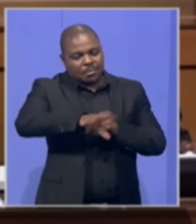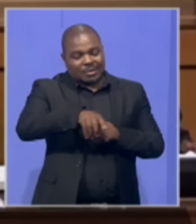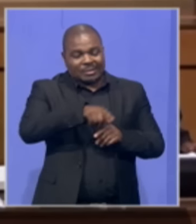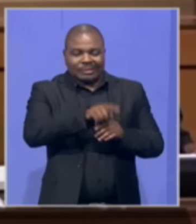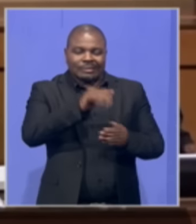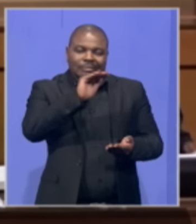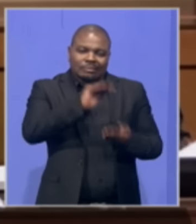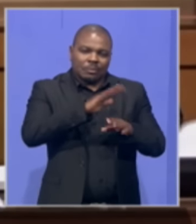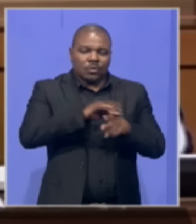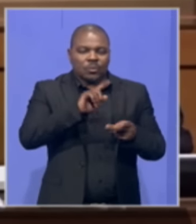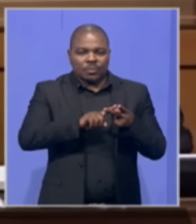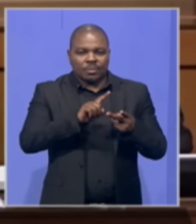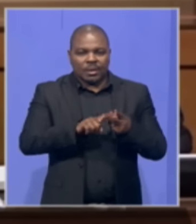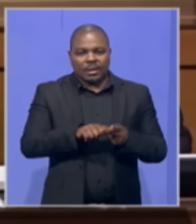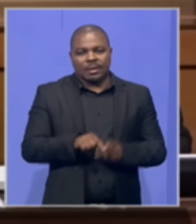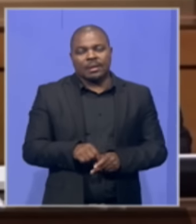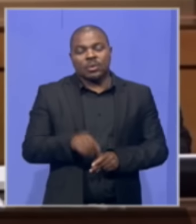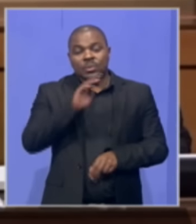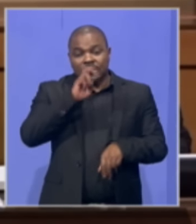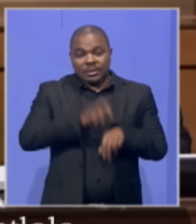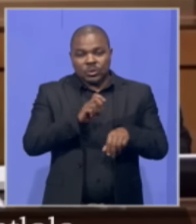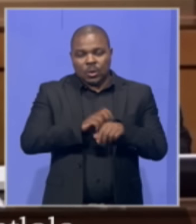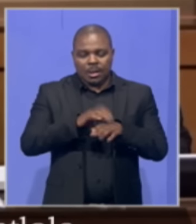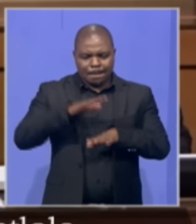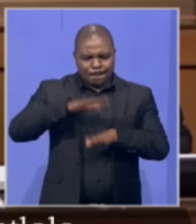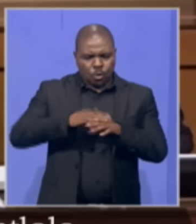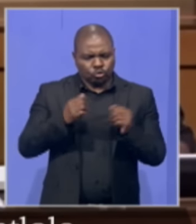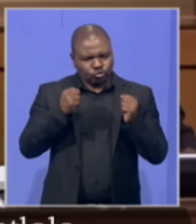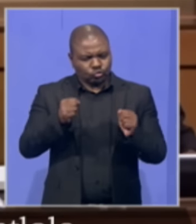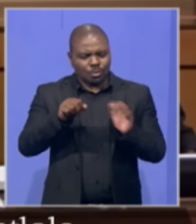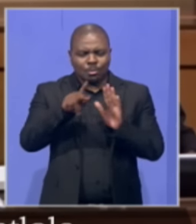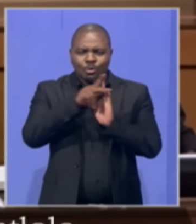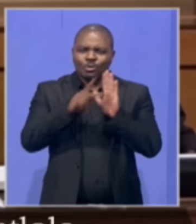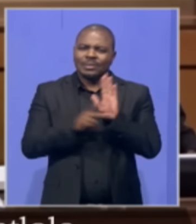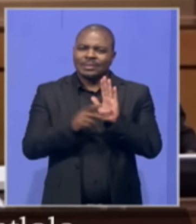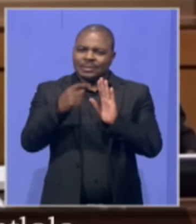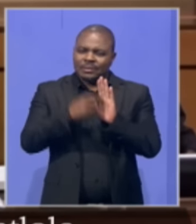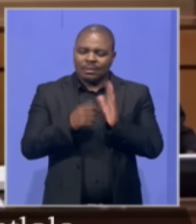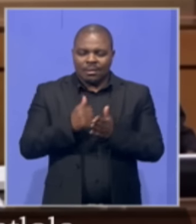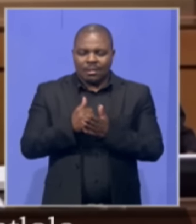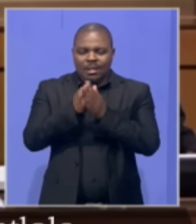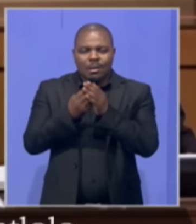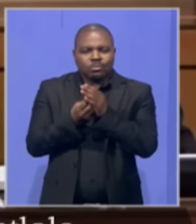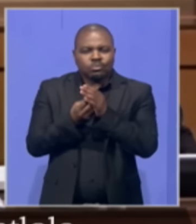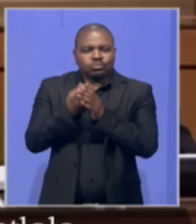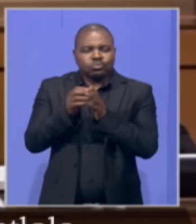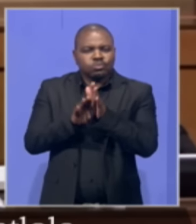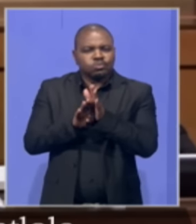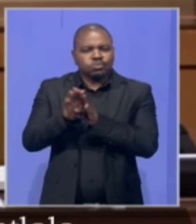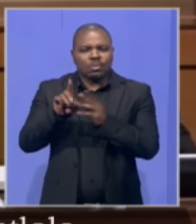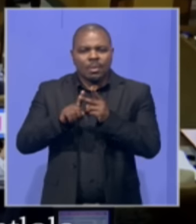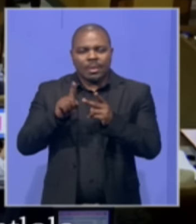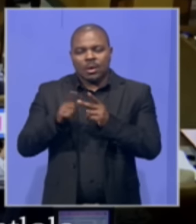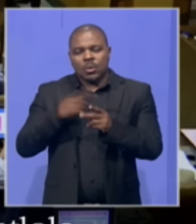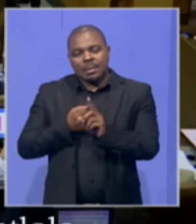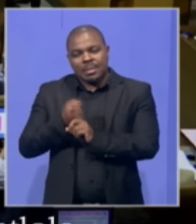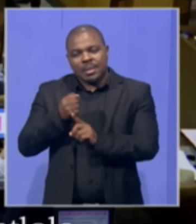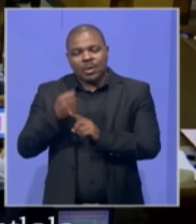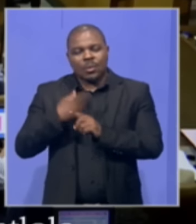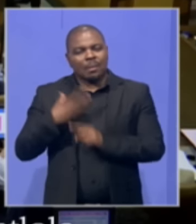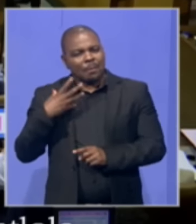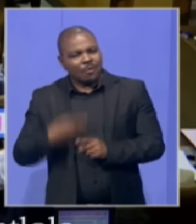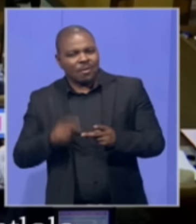economy underscores the need for stronger policy measures to accelerate growth and tackle poverty and unemployment.